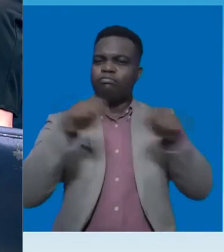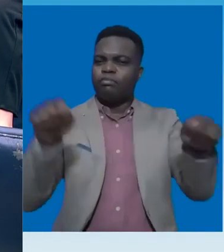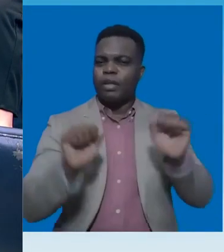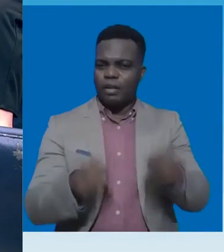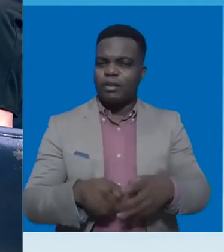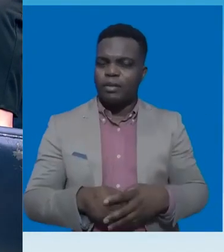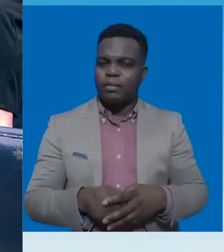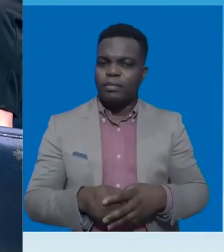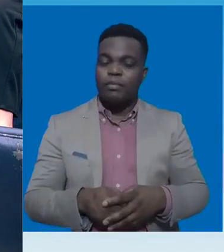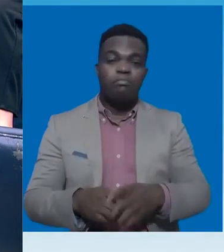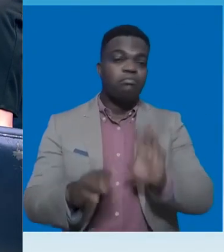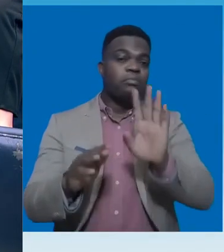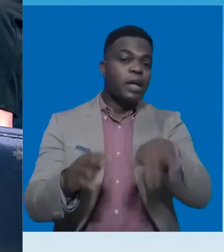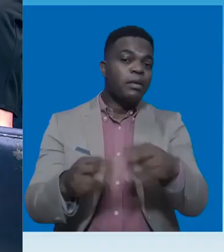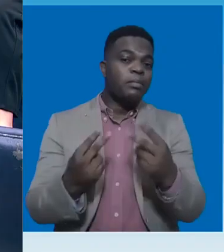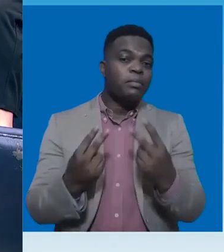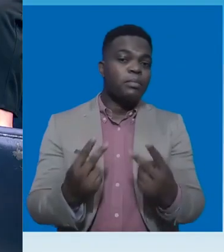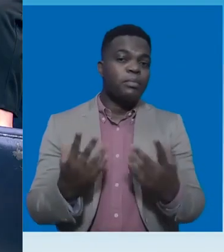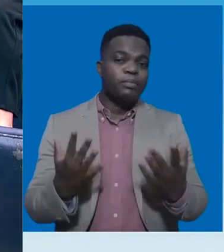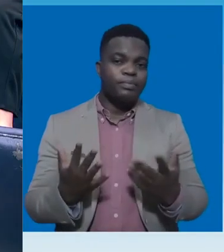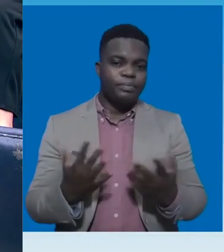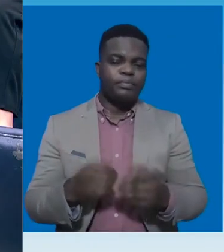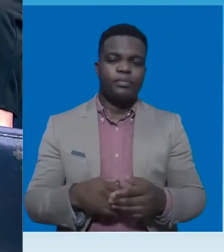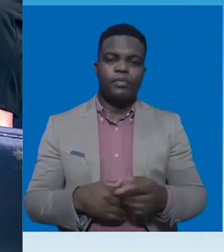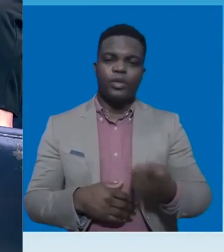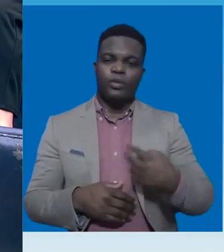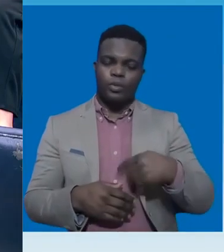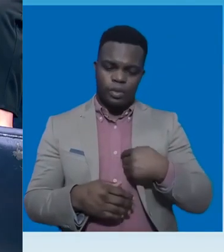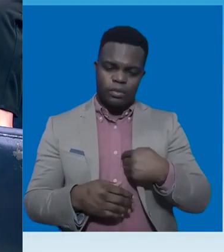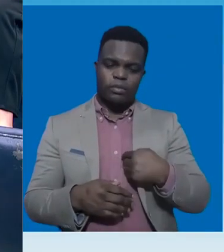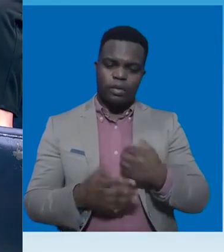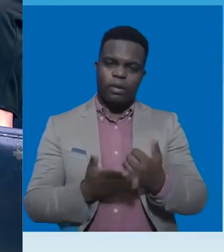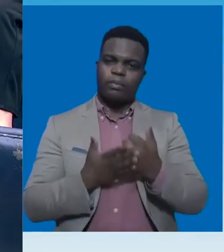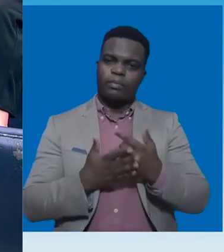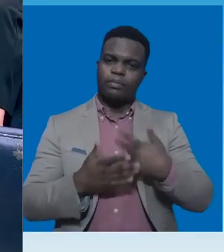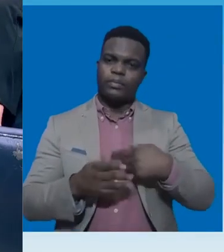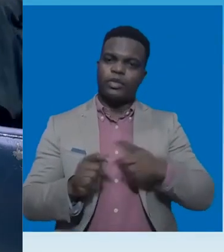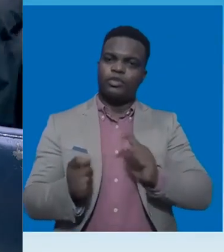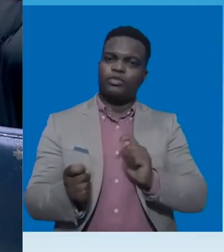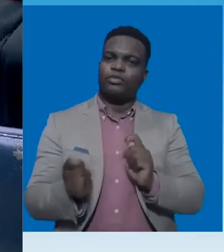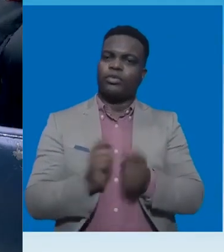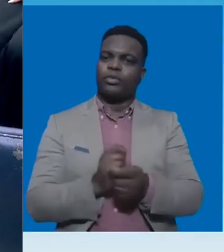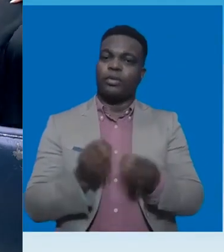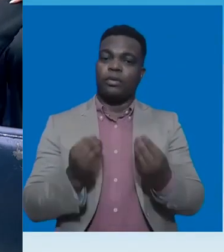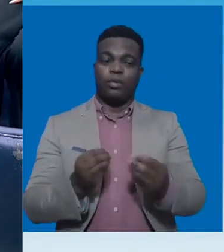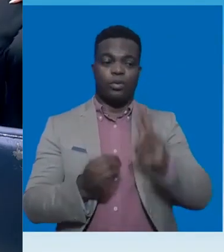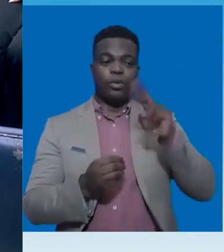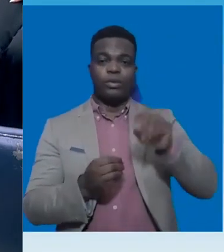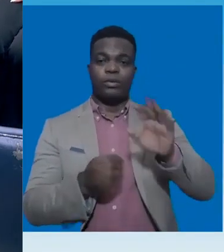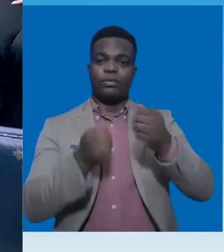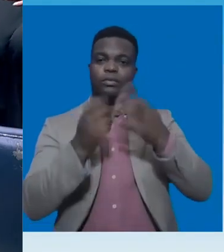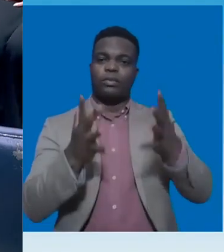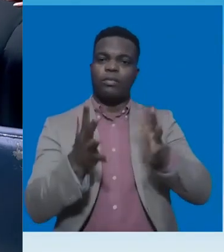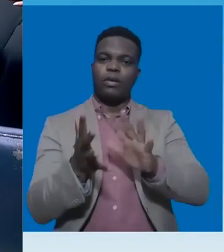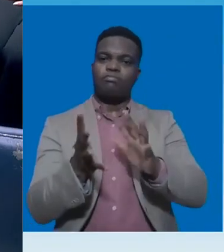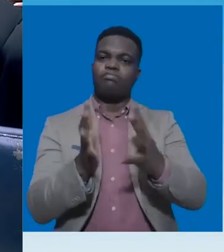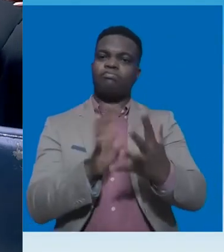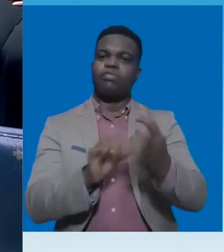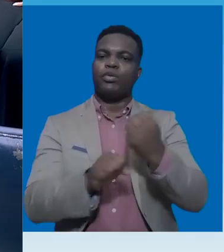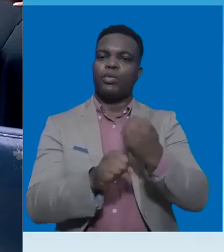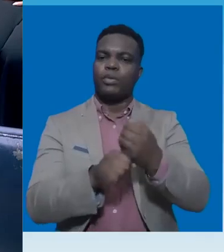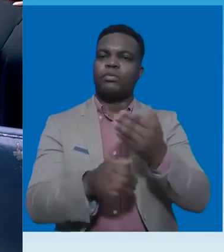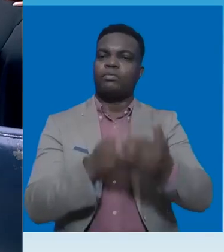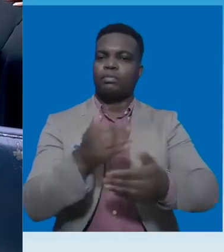the UN works by embedding inclusion into what it does, rather than treating it as an add-on, as was also underlined